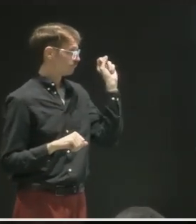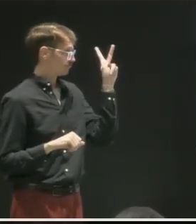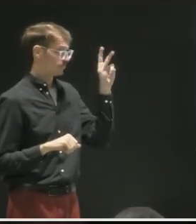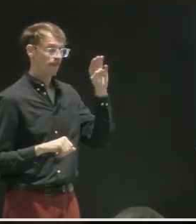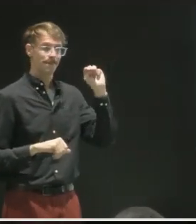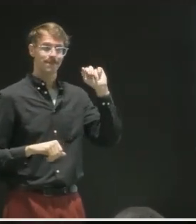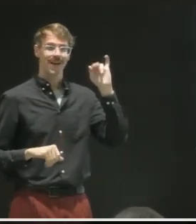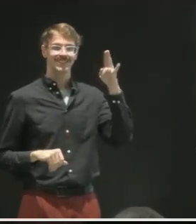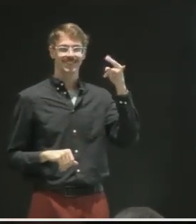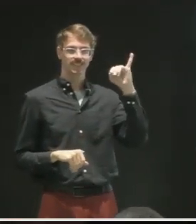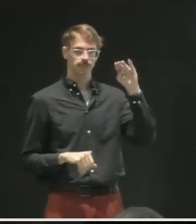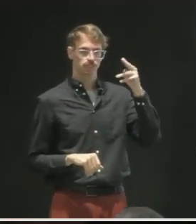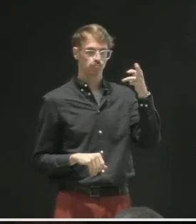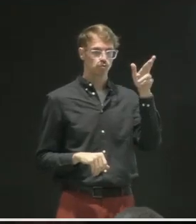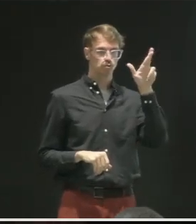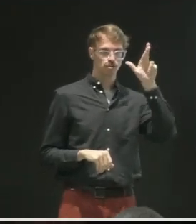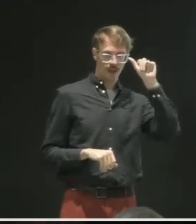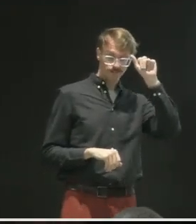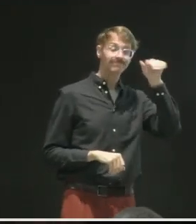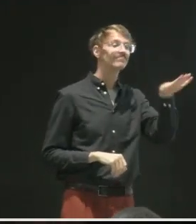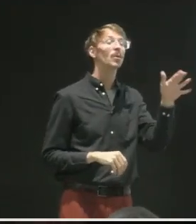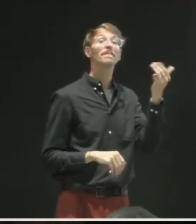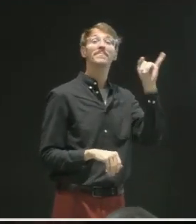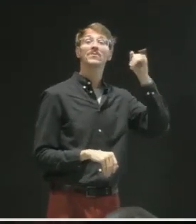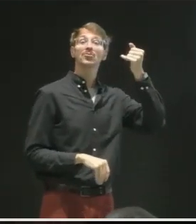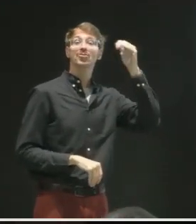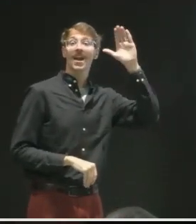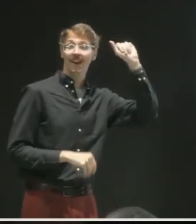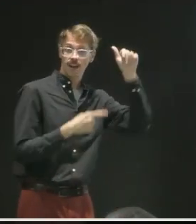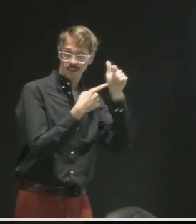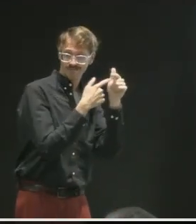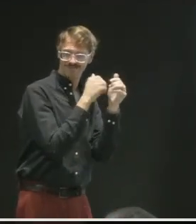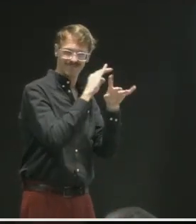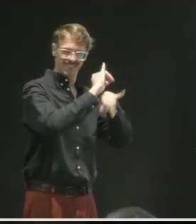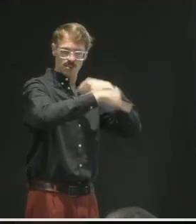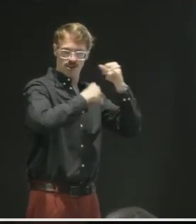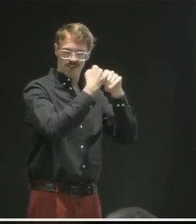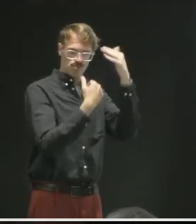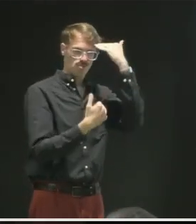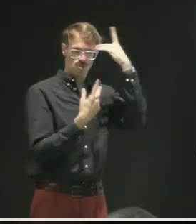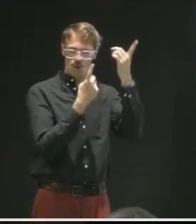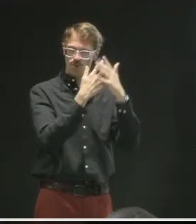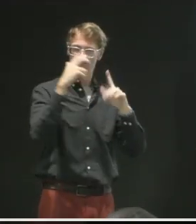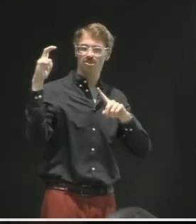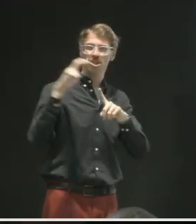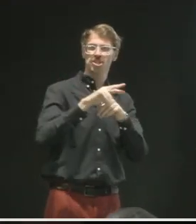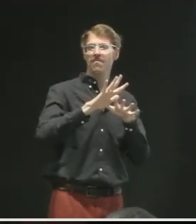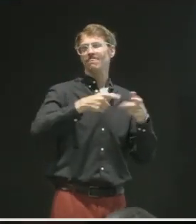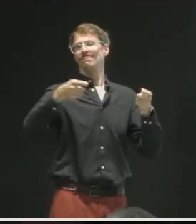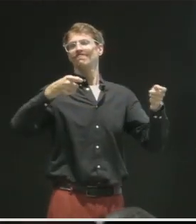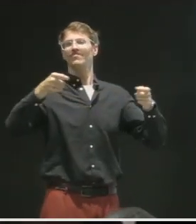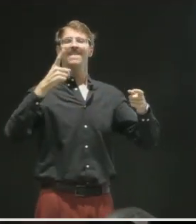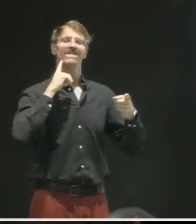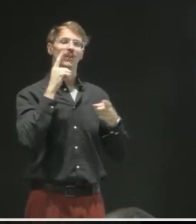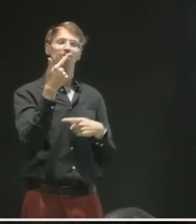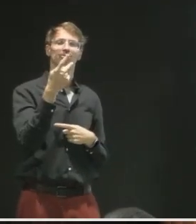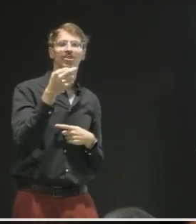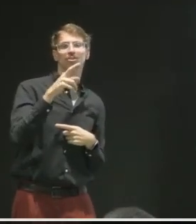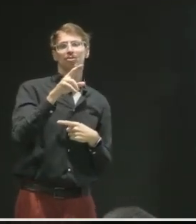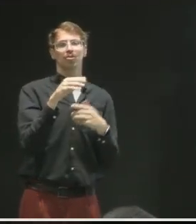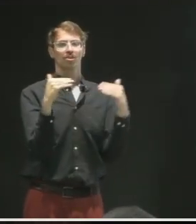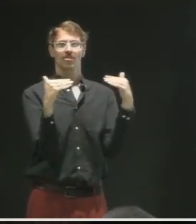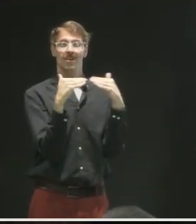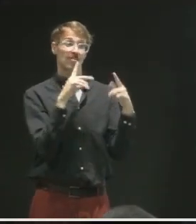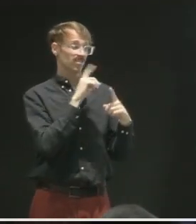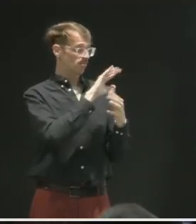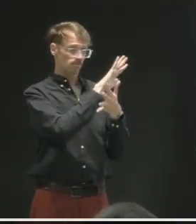Machimura. JICA is internationally known as a champion of gender equality. Really, all the efforts that you